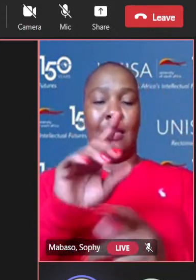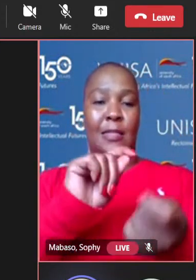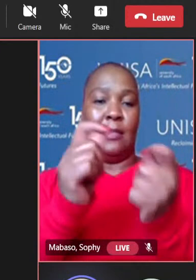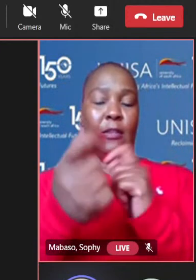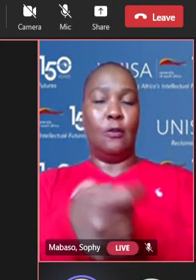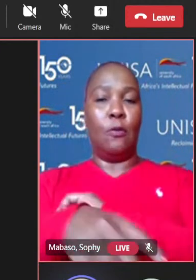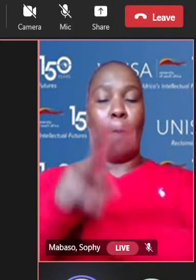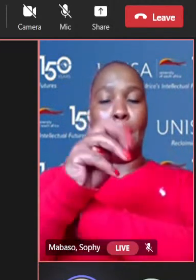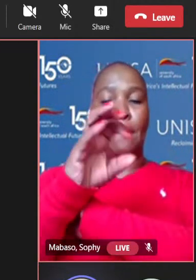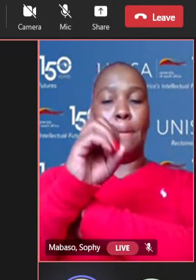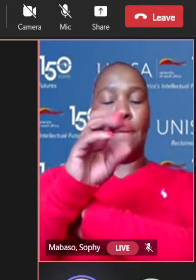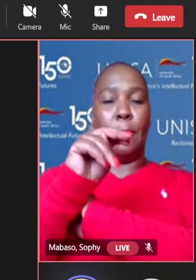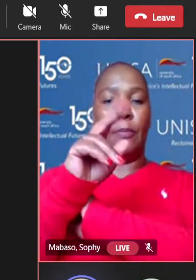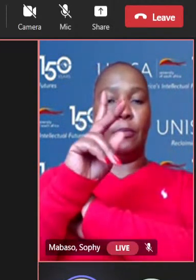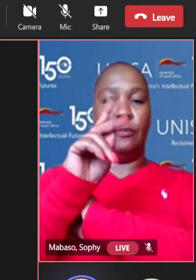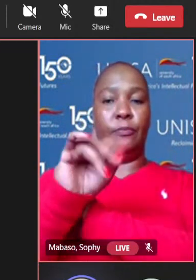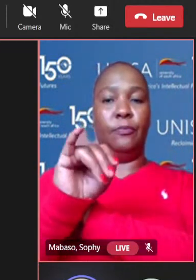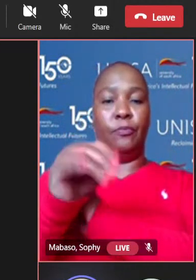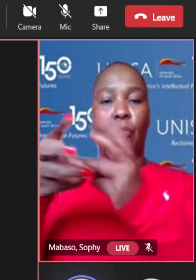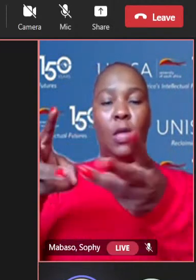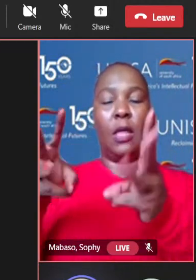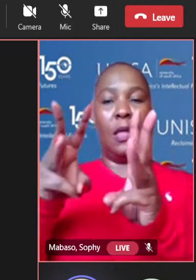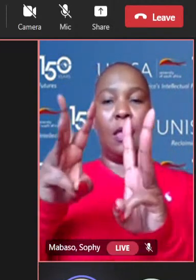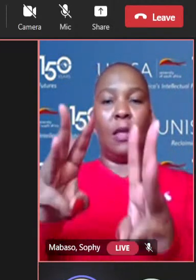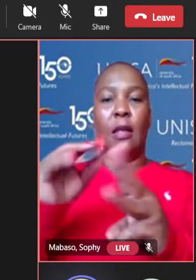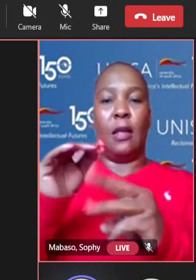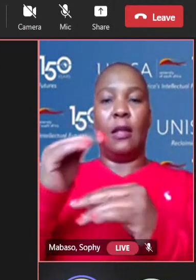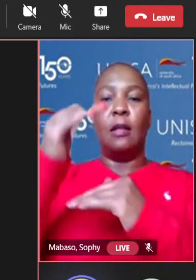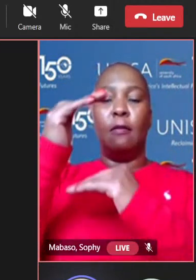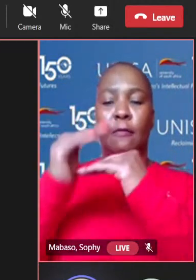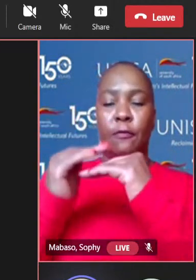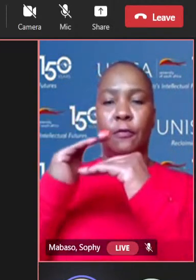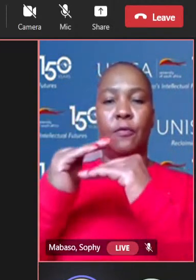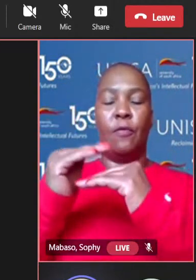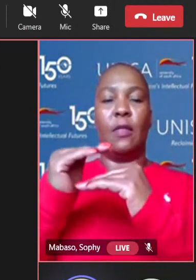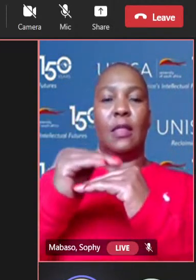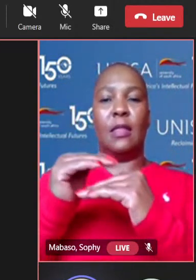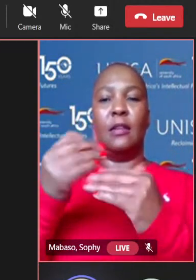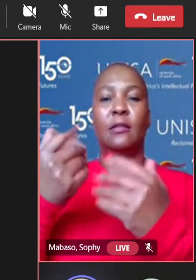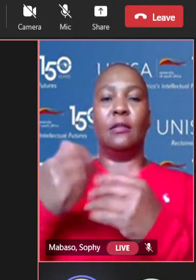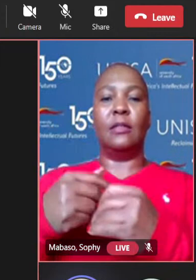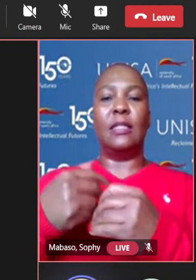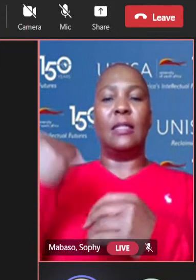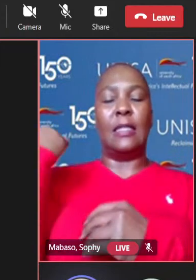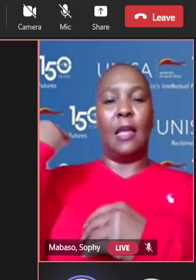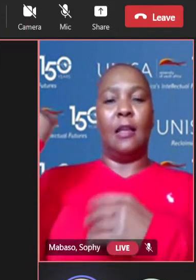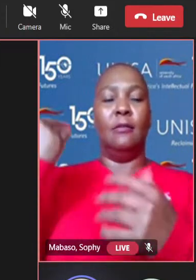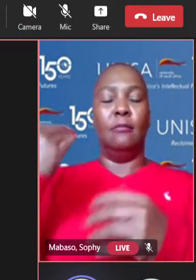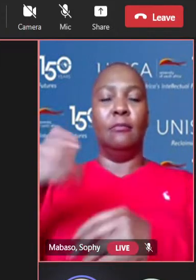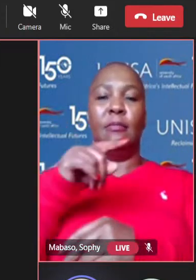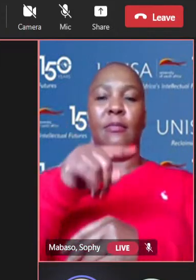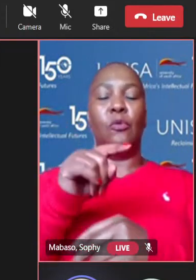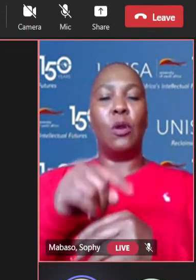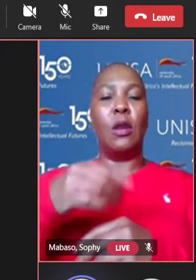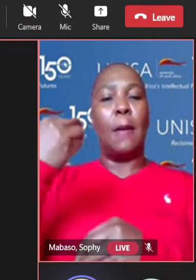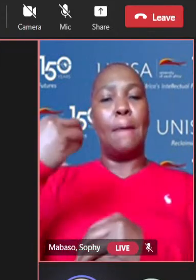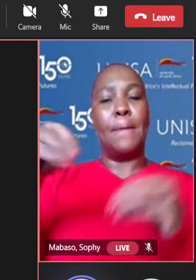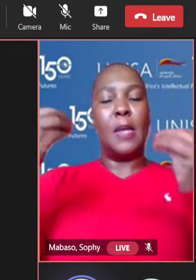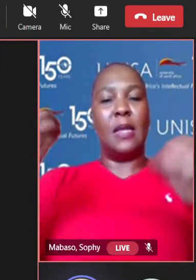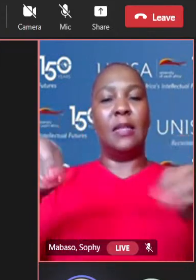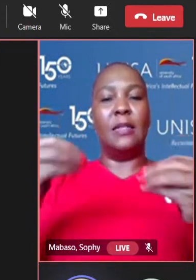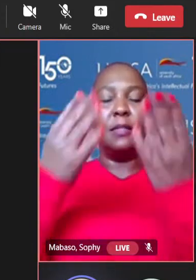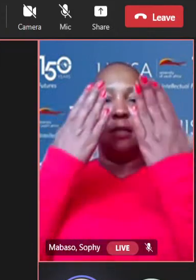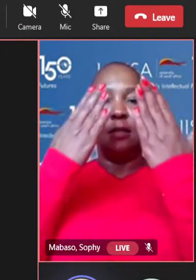need? Also to minimize distraction, Vusimusi also mentioned while you are busy studying, really try